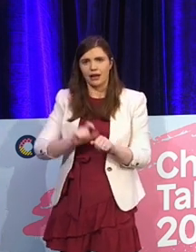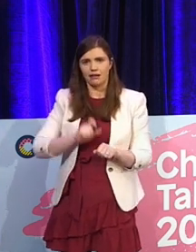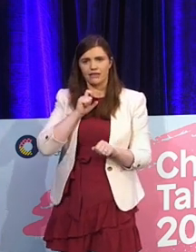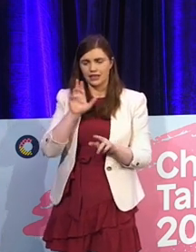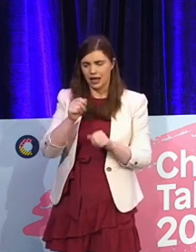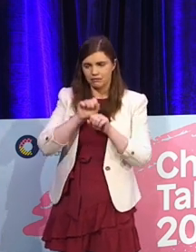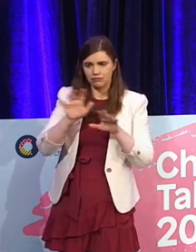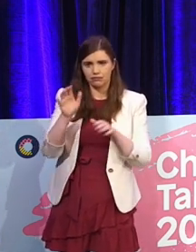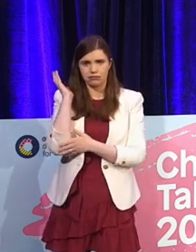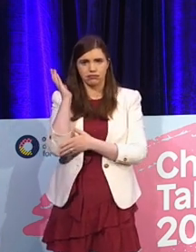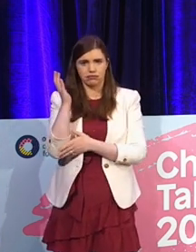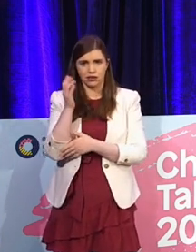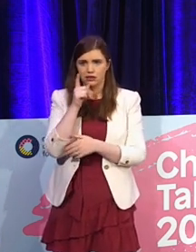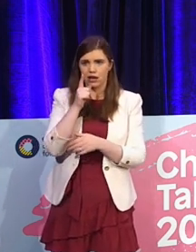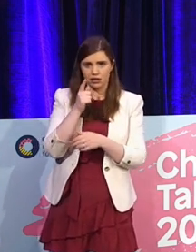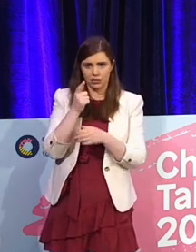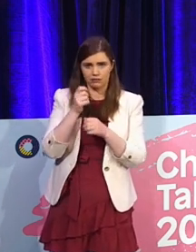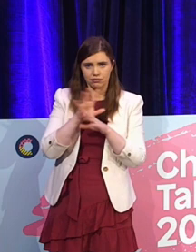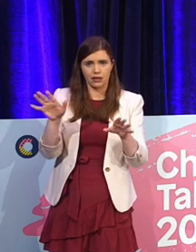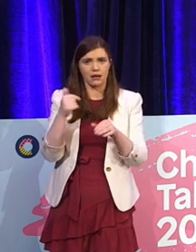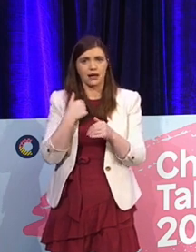I completed the project and turned it in.